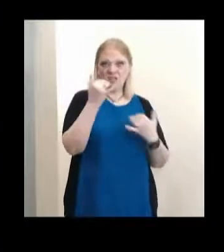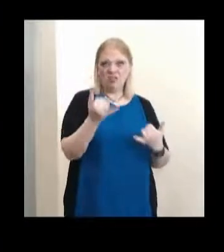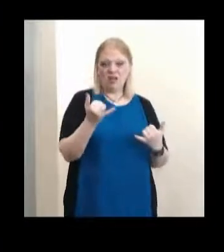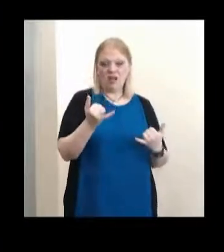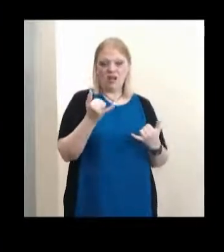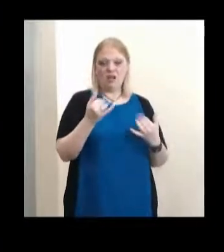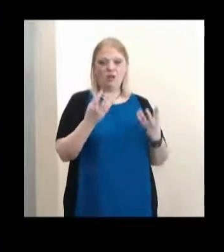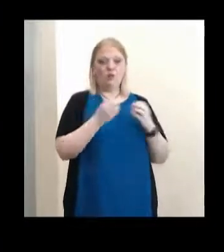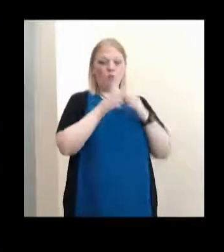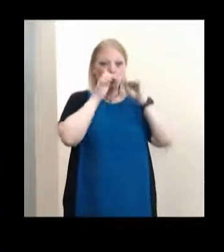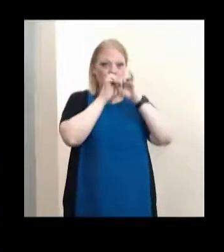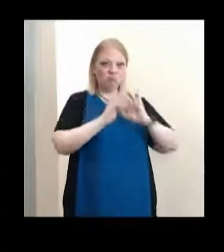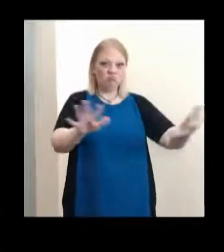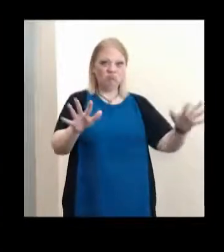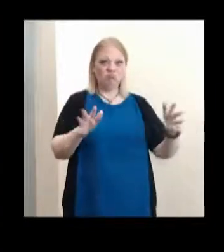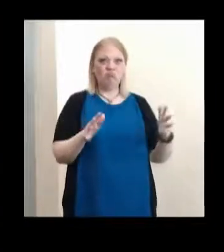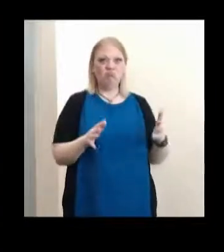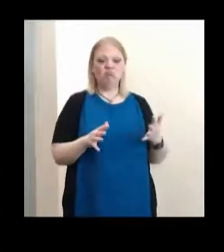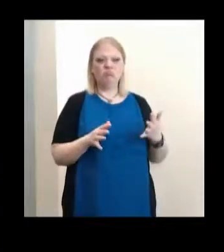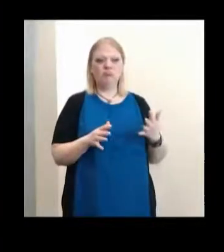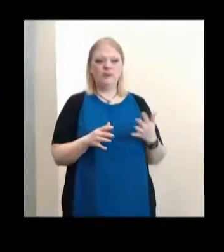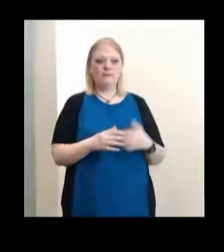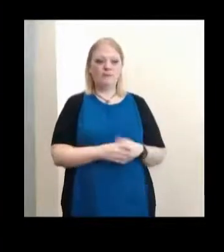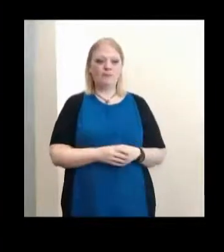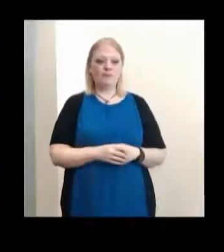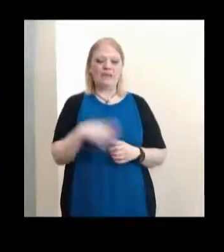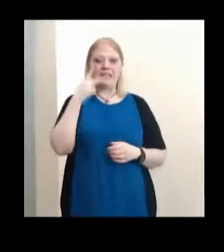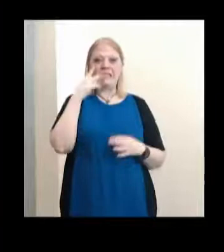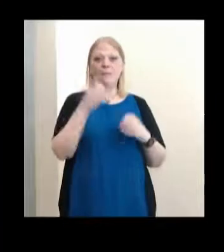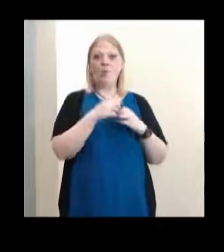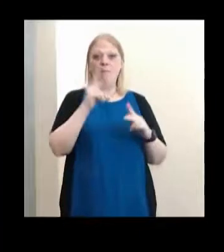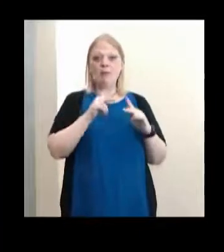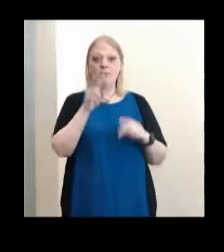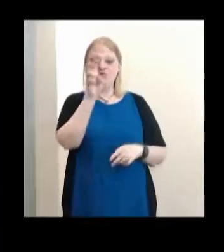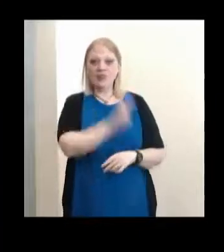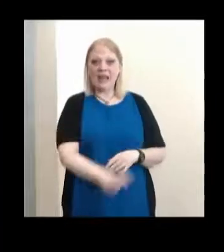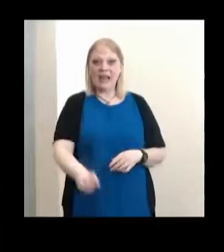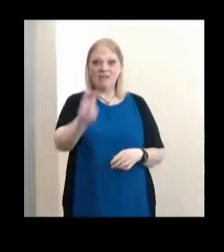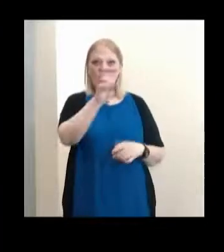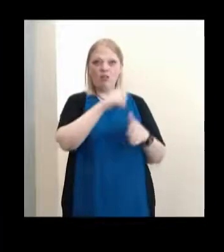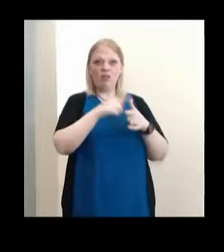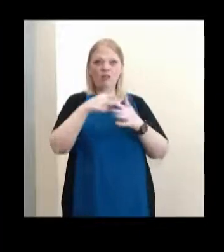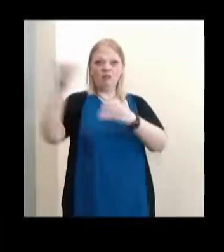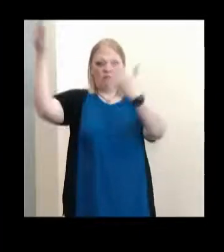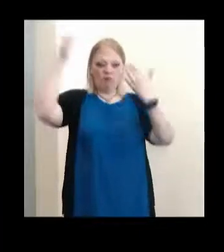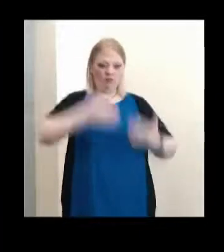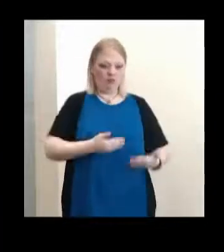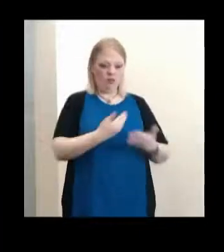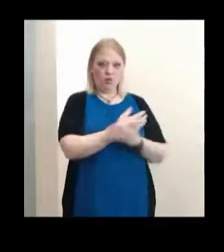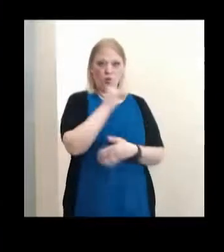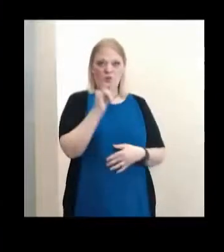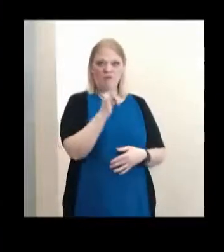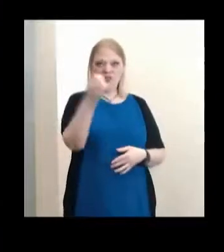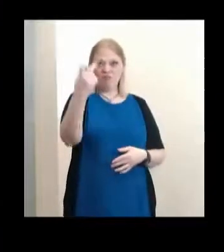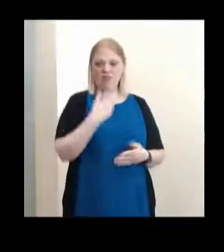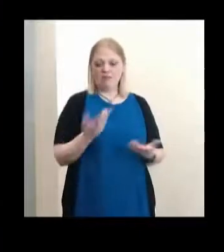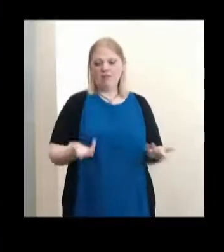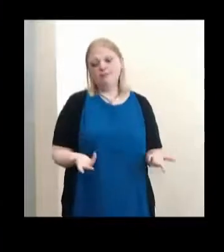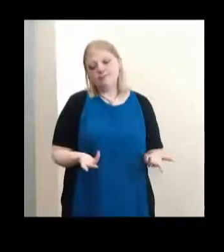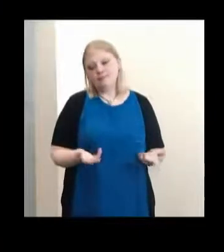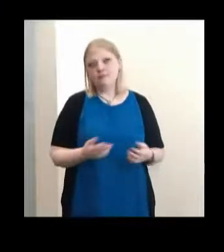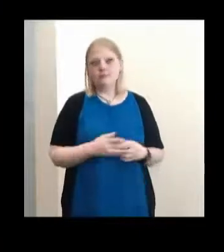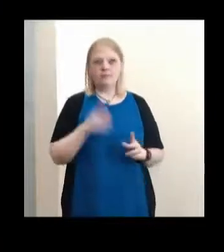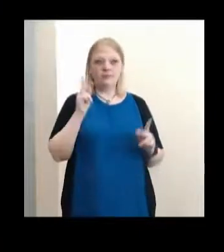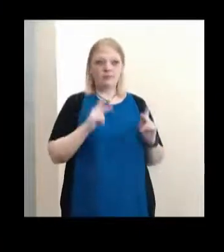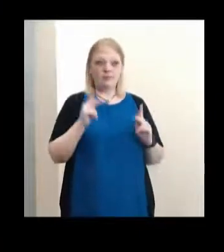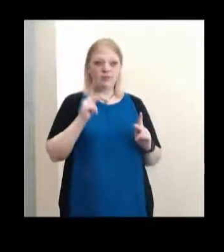higher rates of transmission, and and seeing more people travel, bringing new infection in, and people